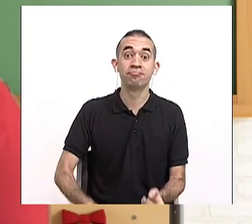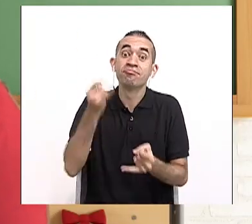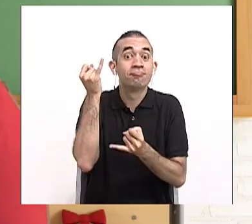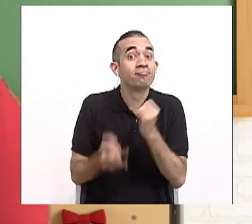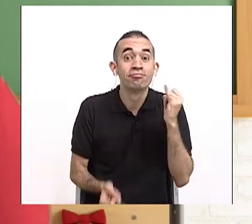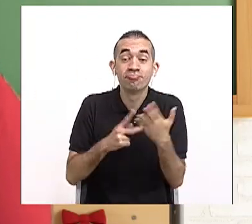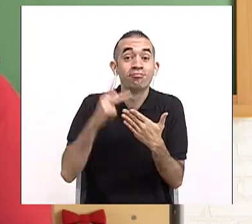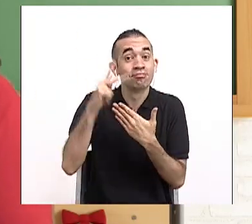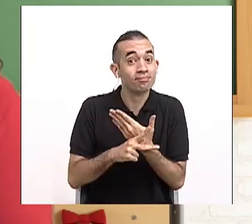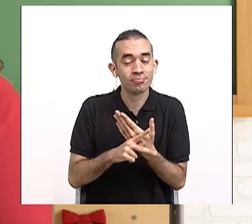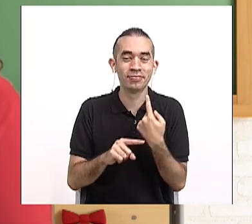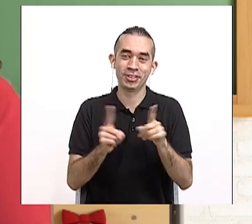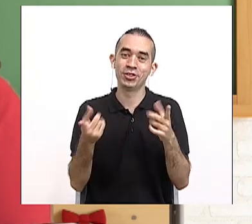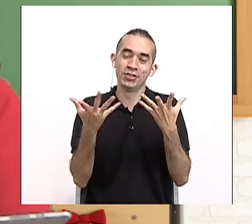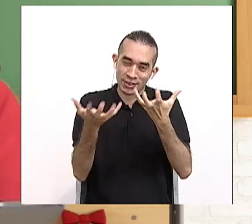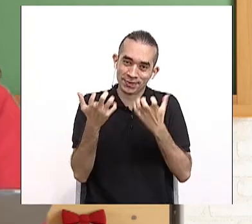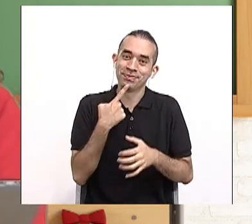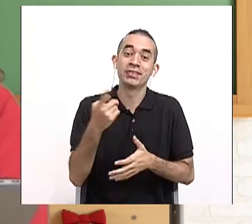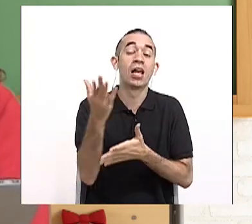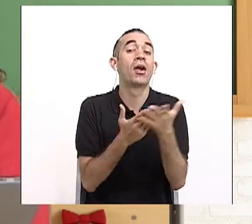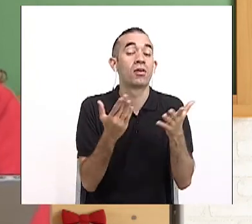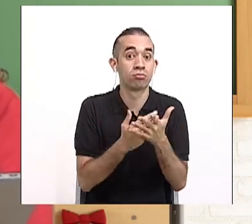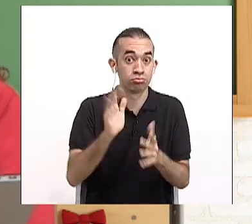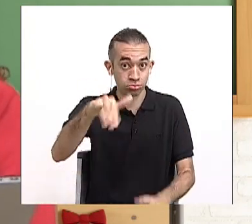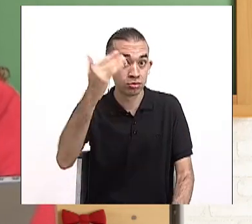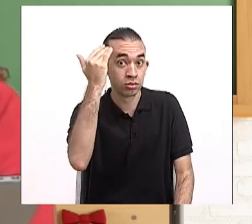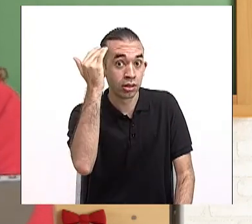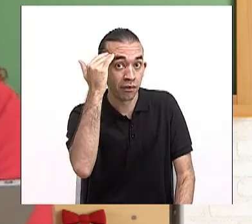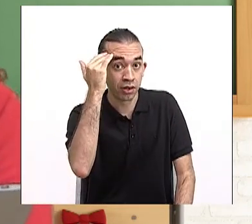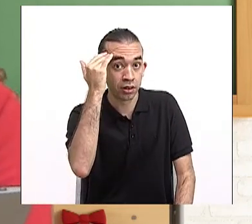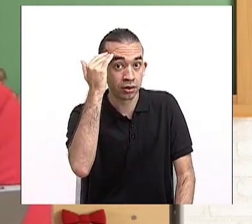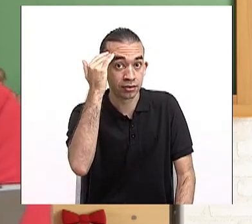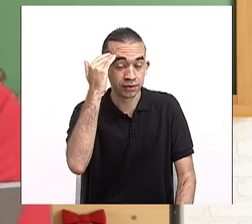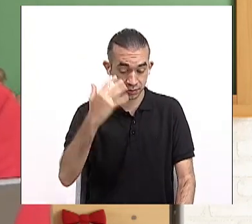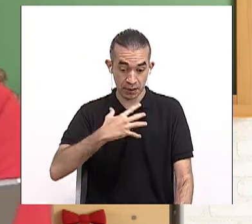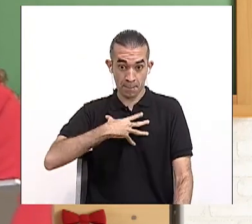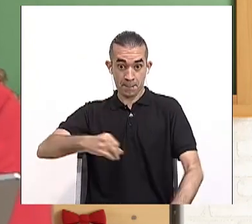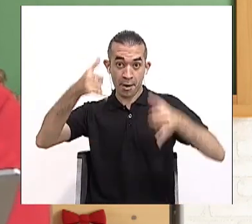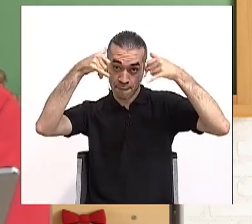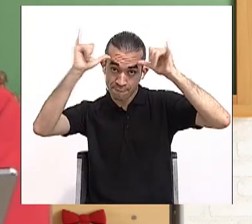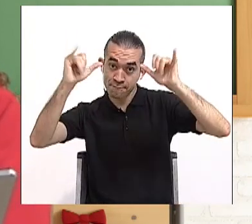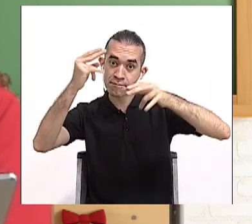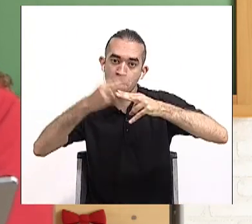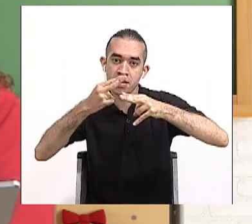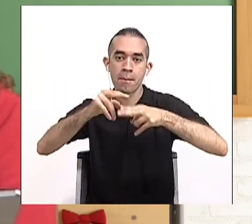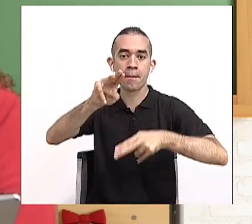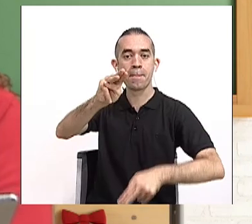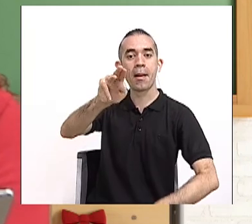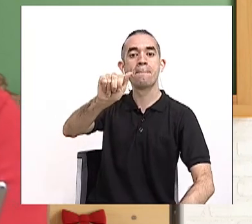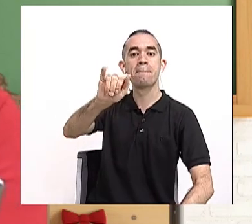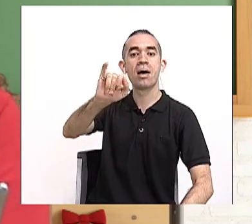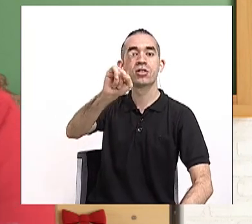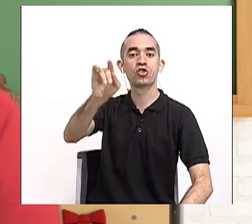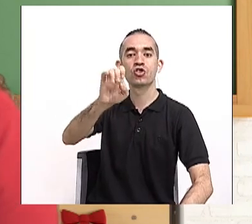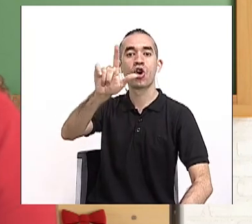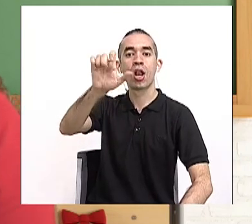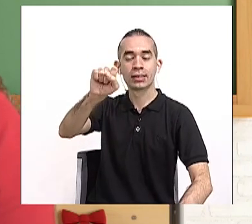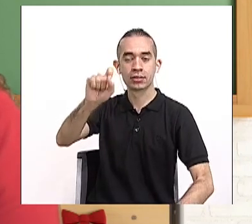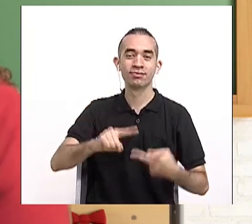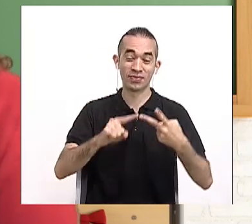right, from the video. And you gave information or the speech about ox herding and ox cart traditions in Costa Rica.